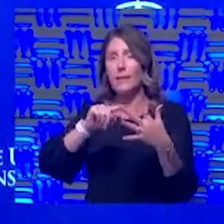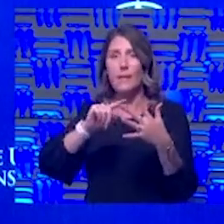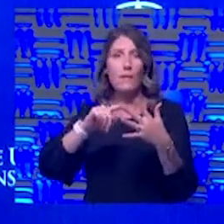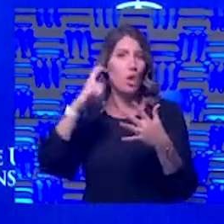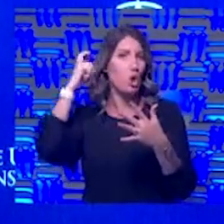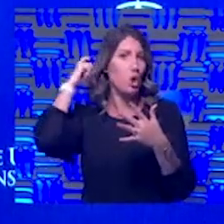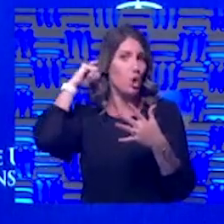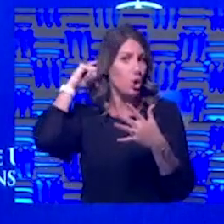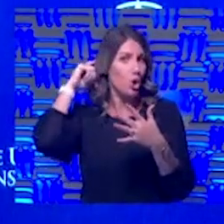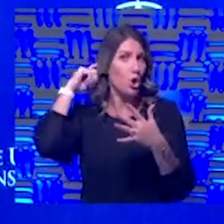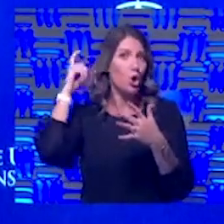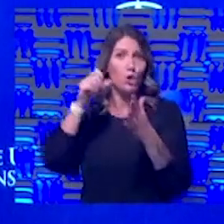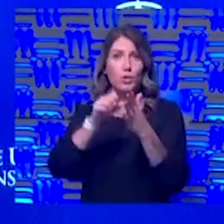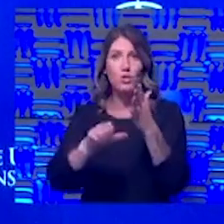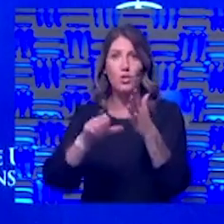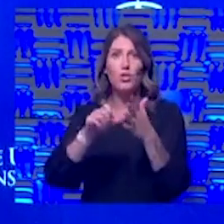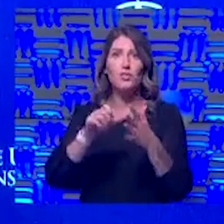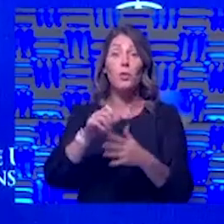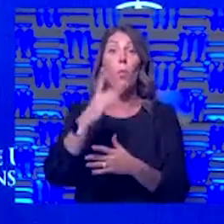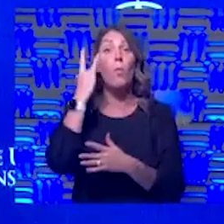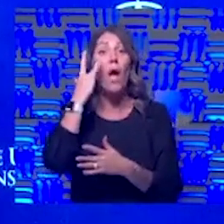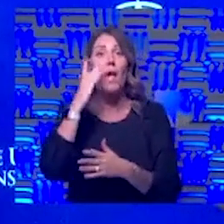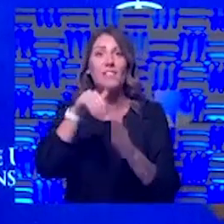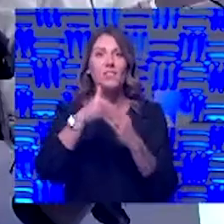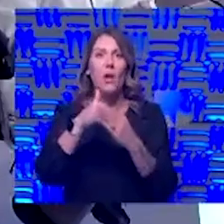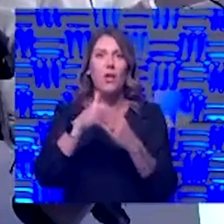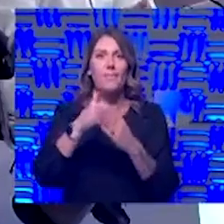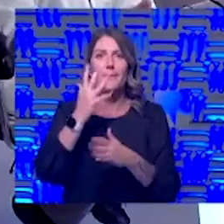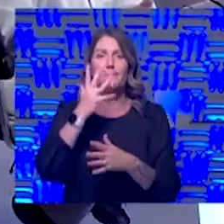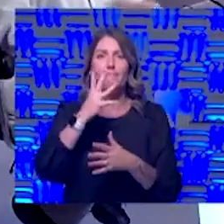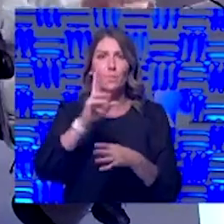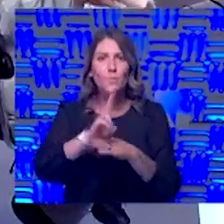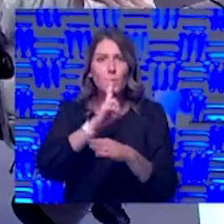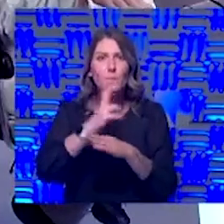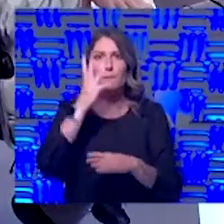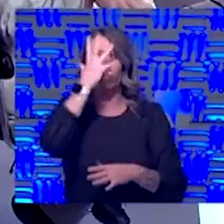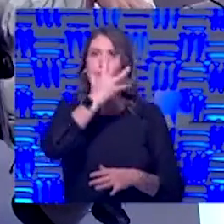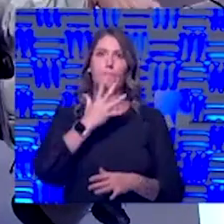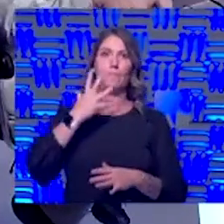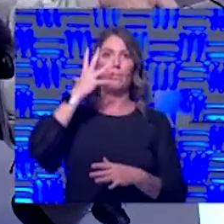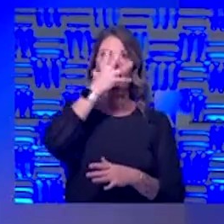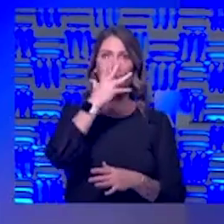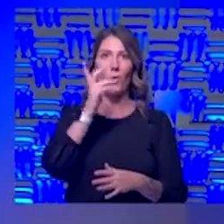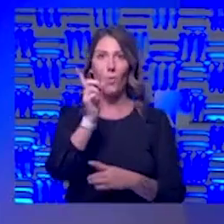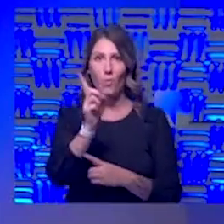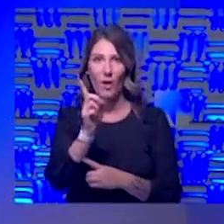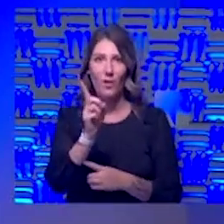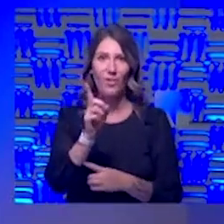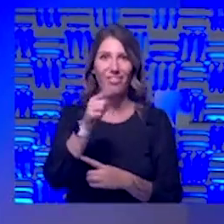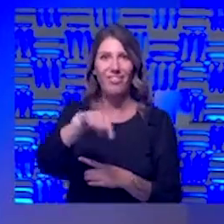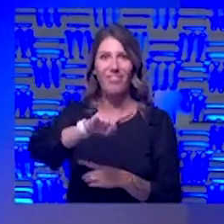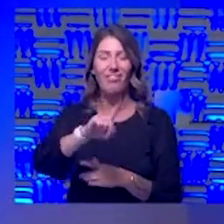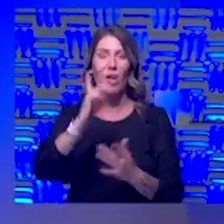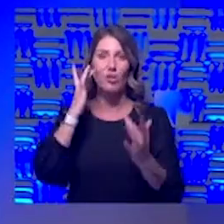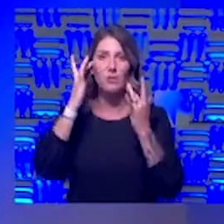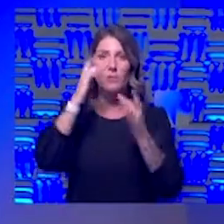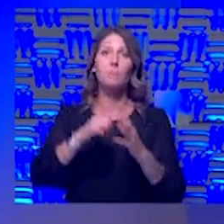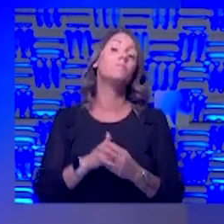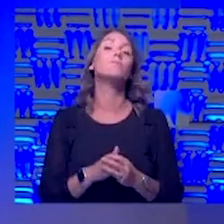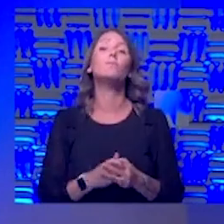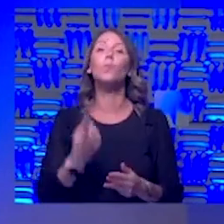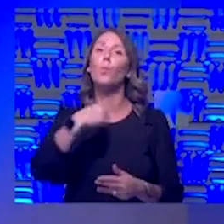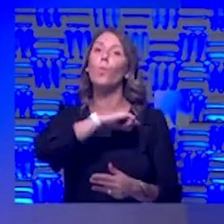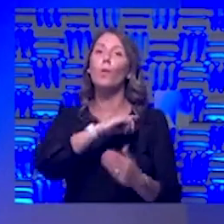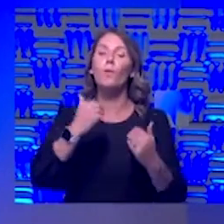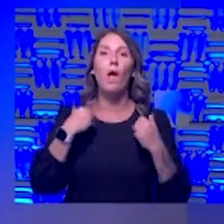about operating in that space where you can get, so. Yeah, absolutely. You know, that we have gone to extreme lengths